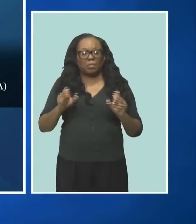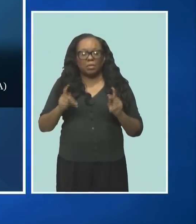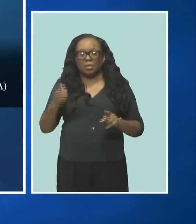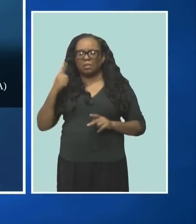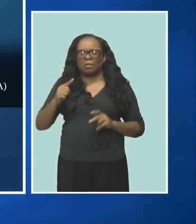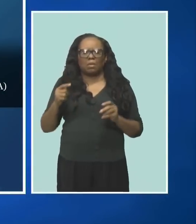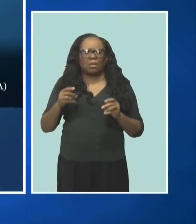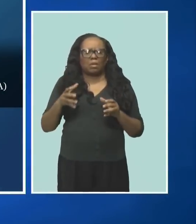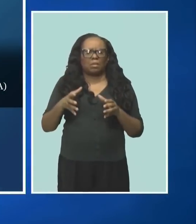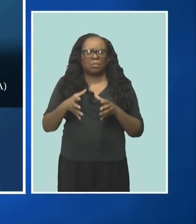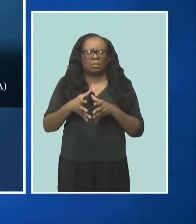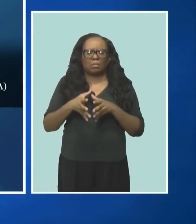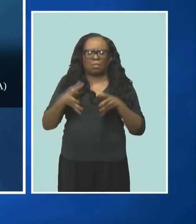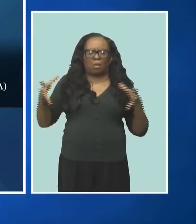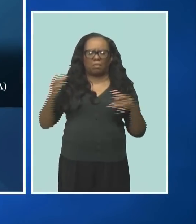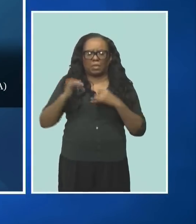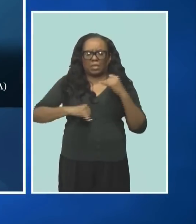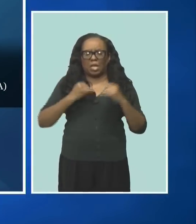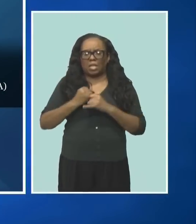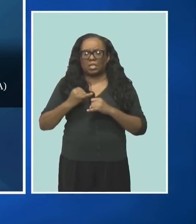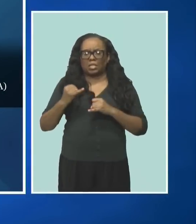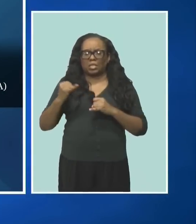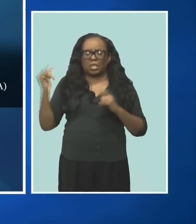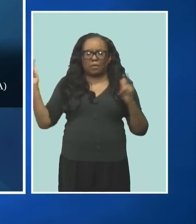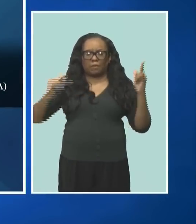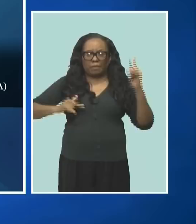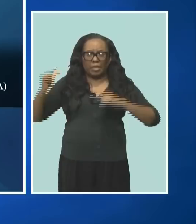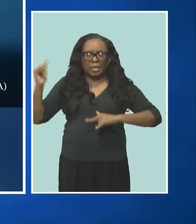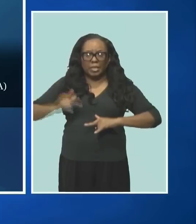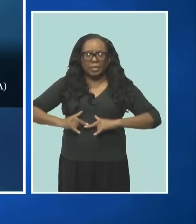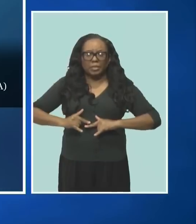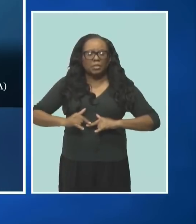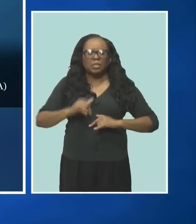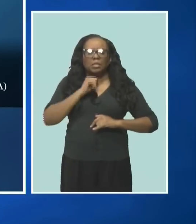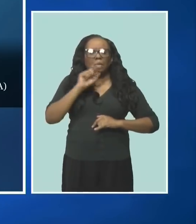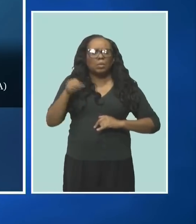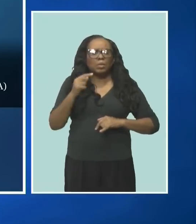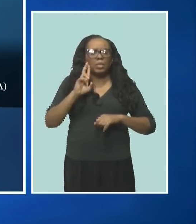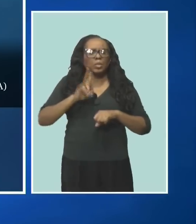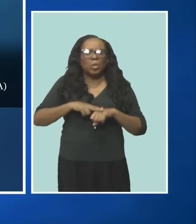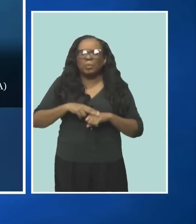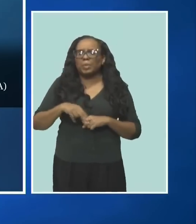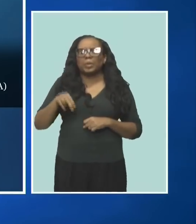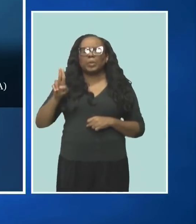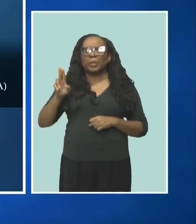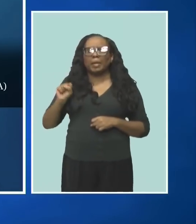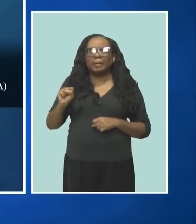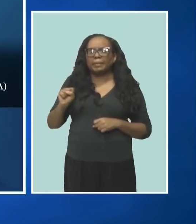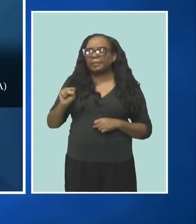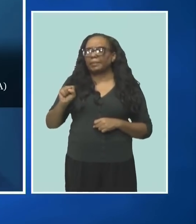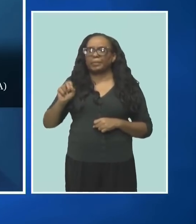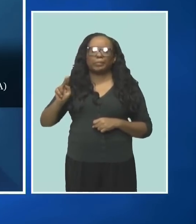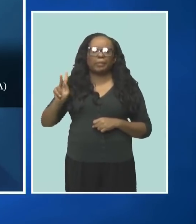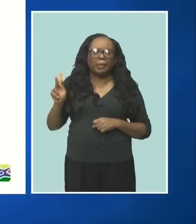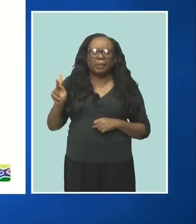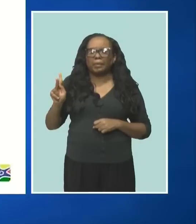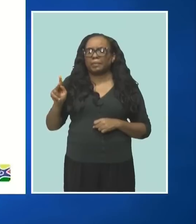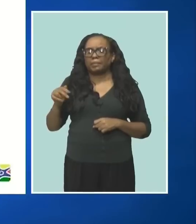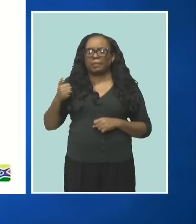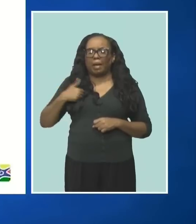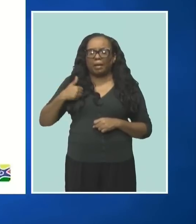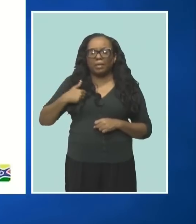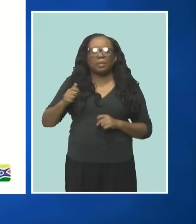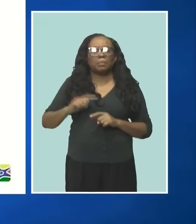international flights from maybe not only our typical markets, the US, North America, Canada, but look into the